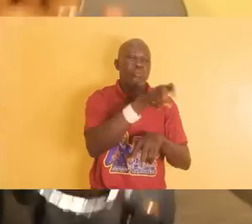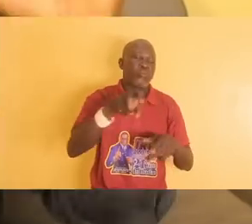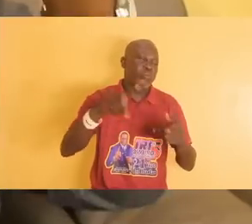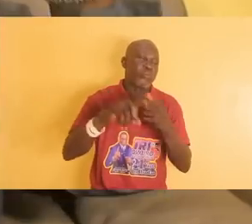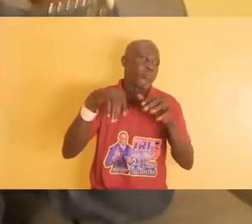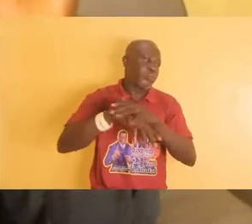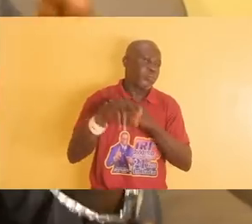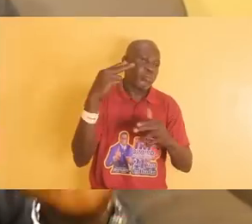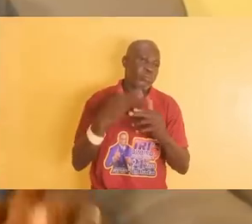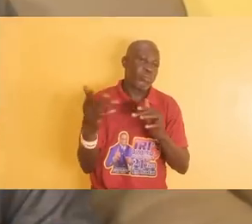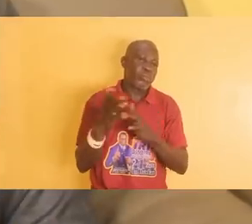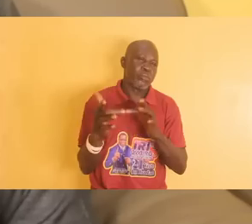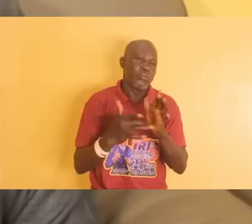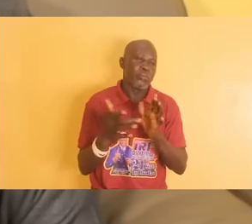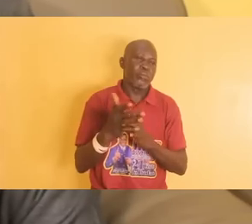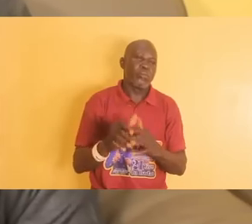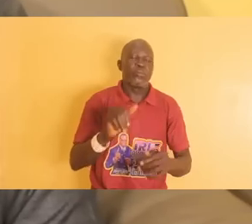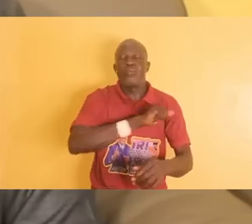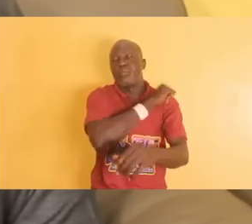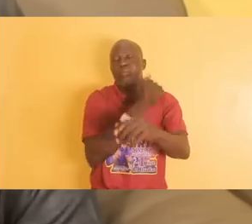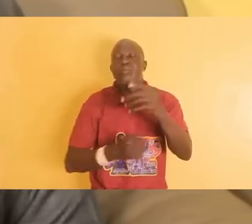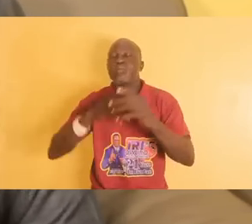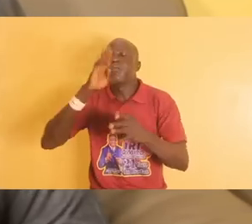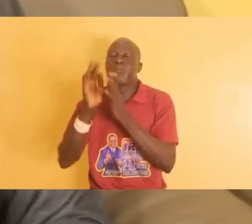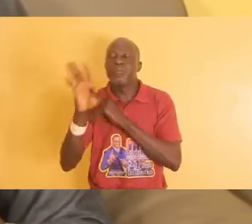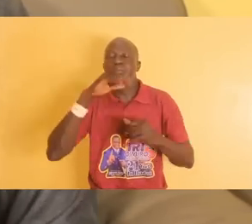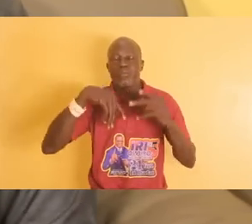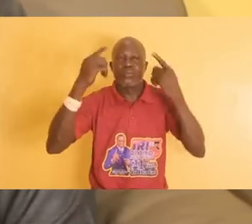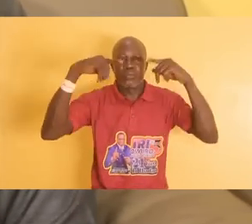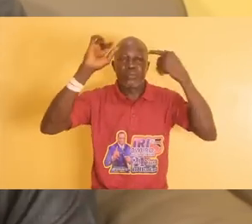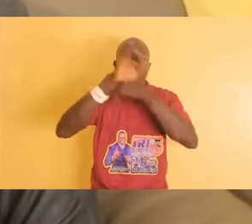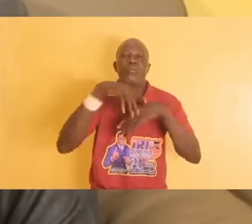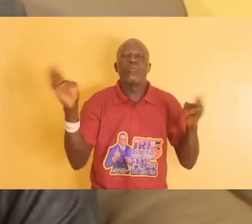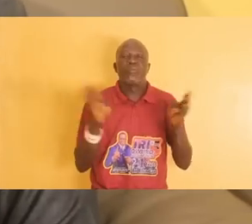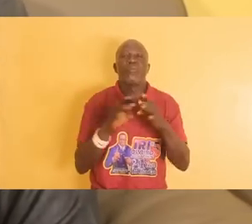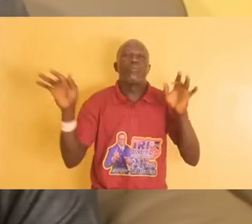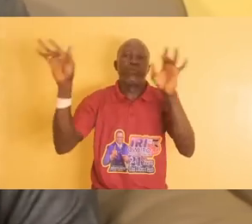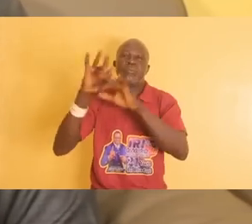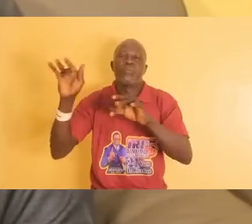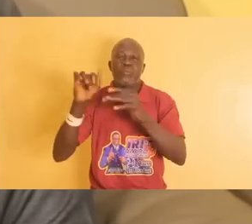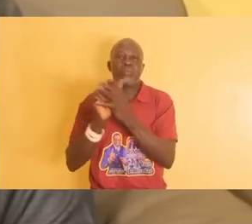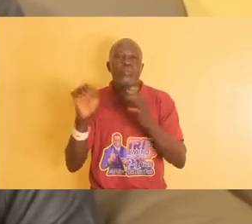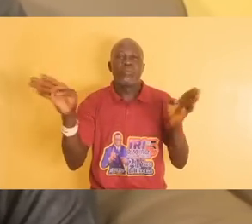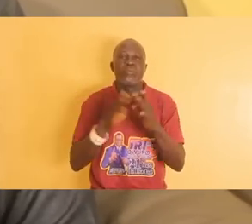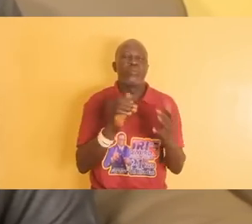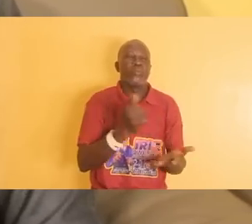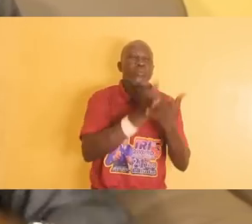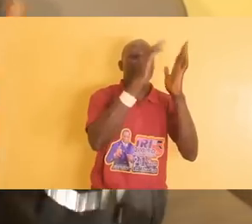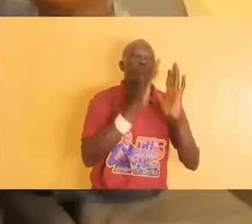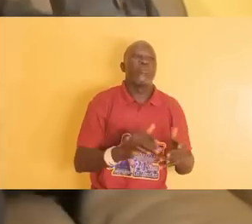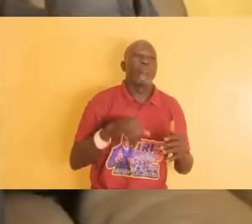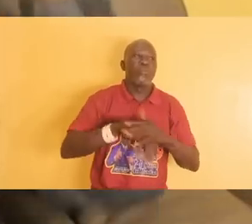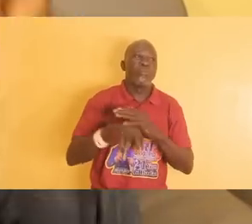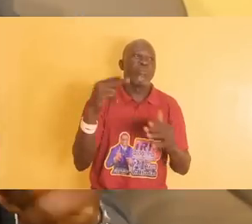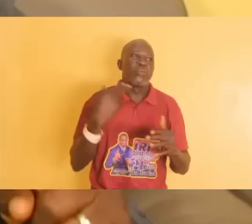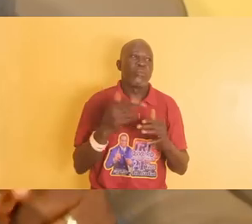today ni oruko jesus in the name of jesus asi ori ma je ti e success will be yours wa kan anu you acquire wa kan iranlowo you acquire mercy in